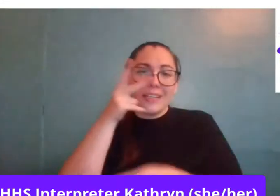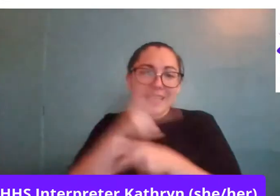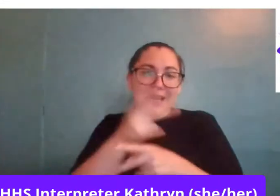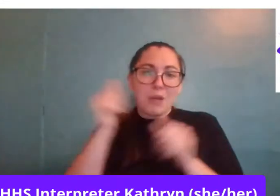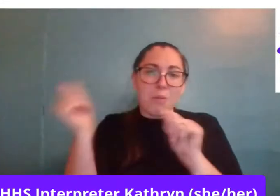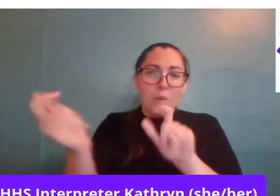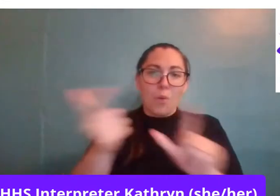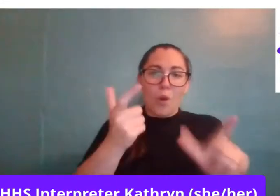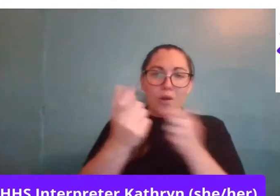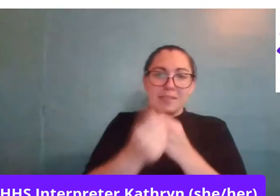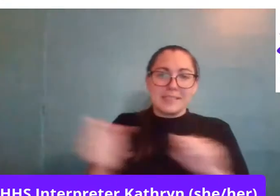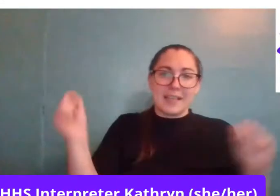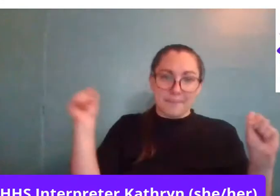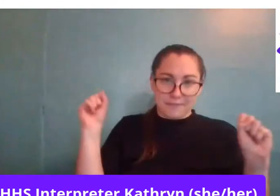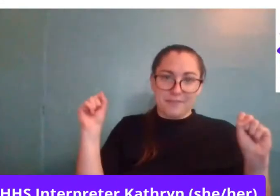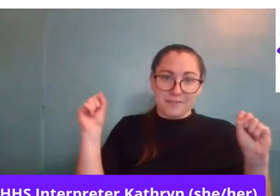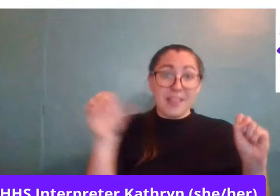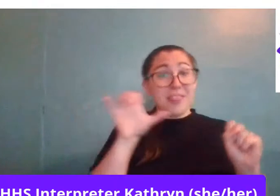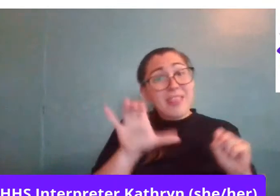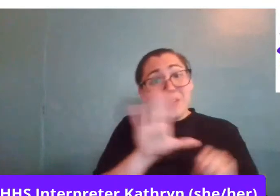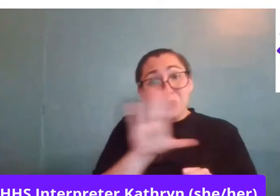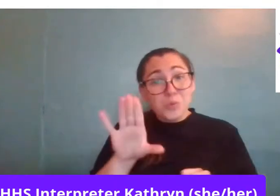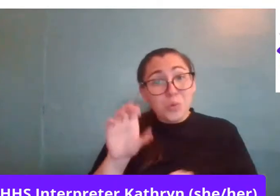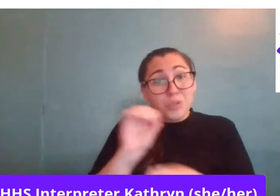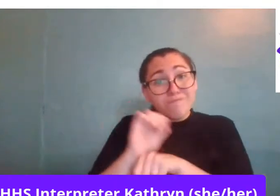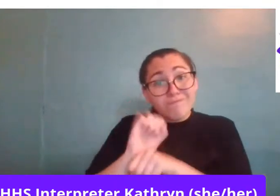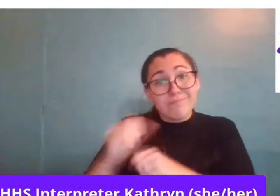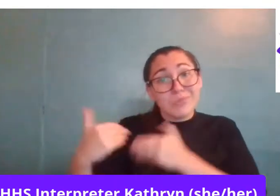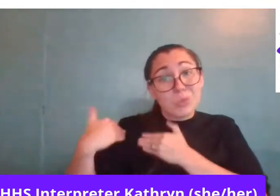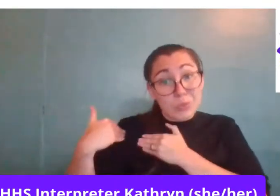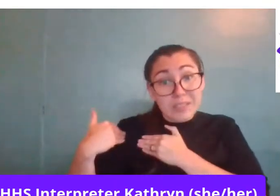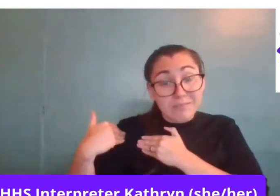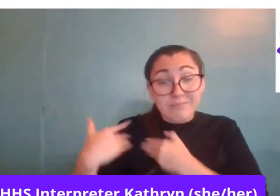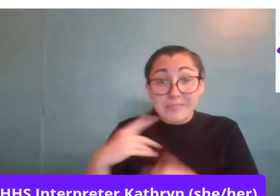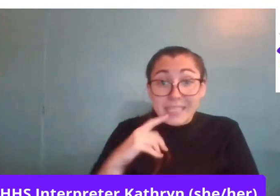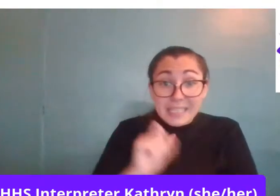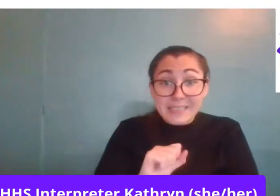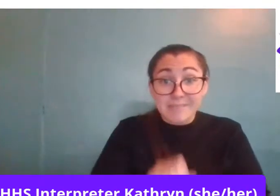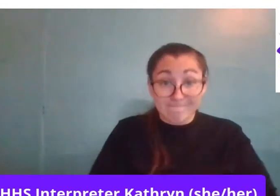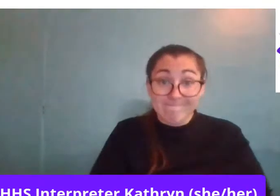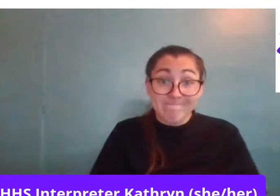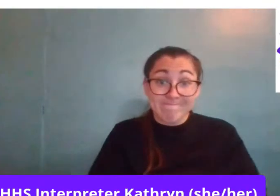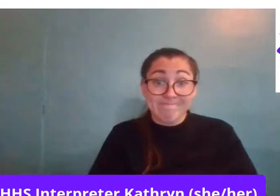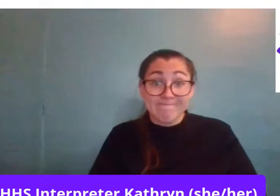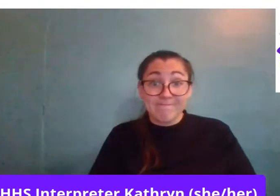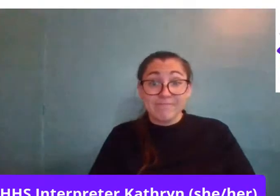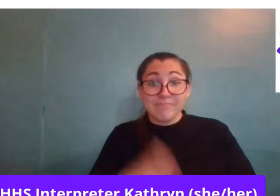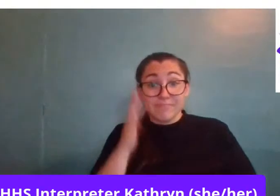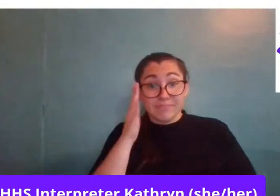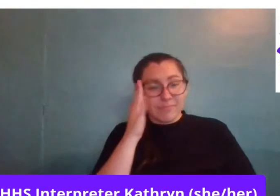is your duty. It is. You To are